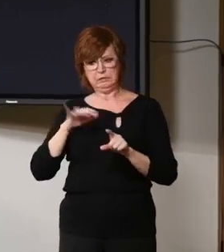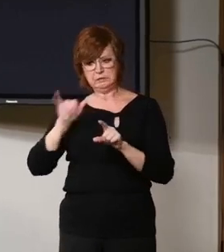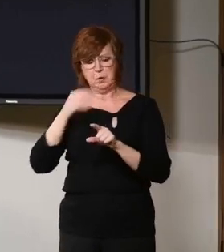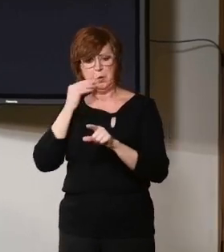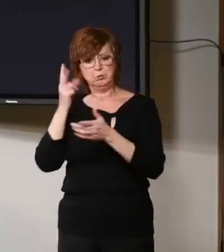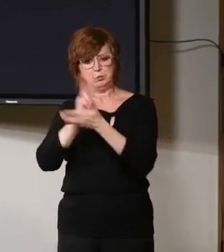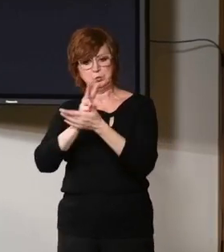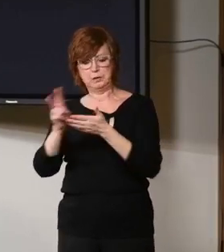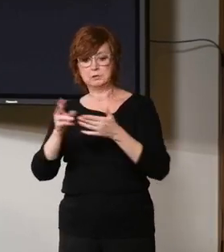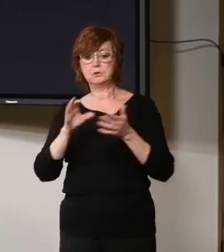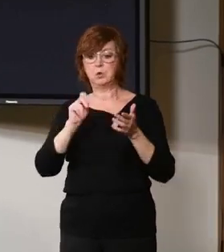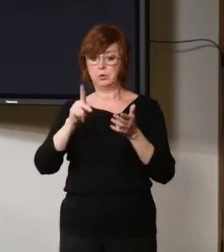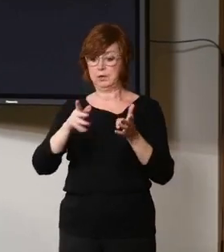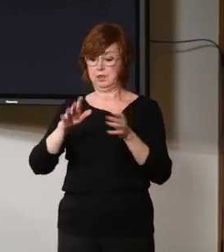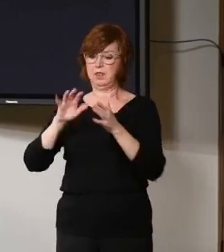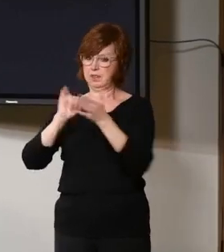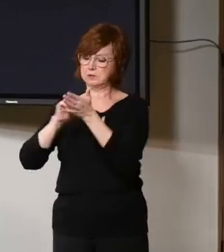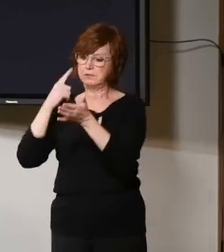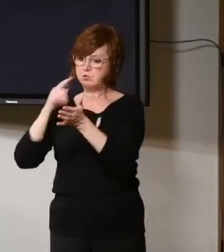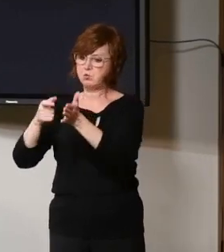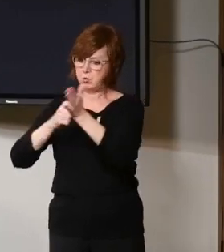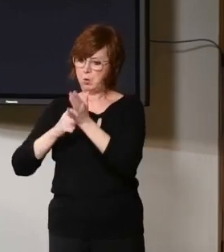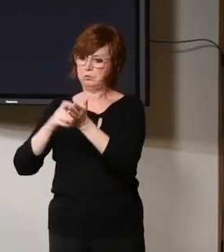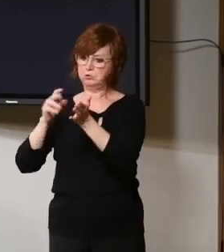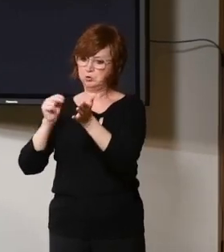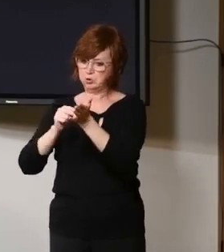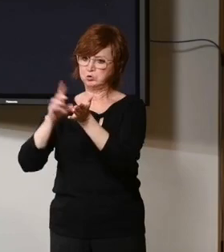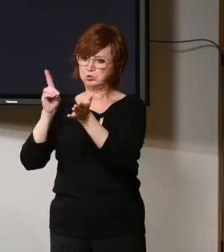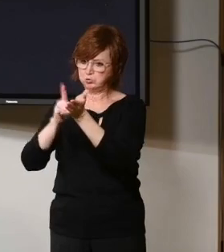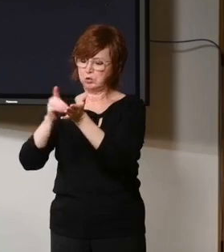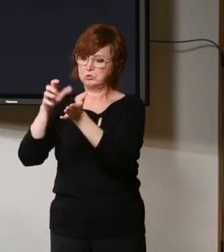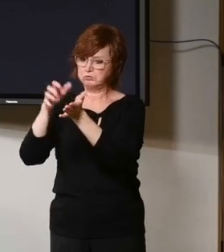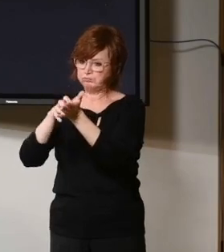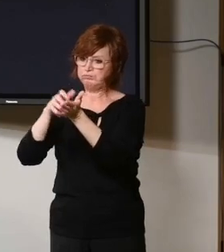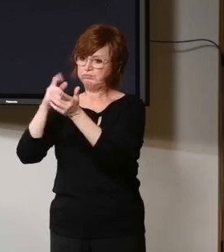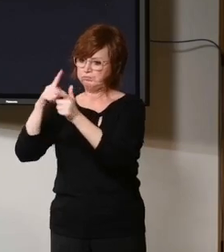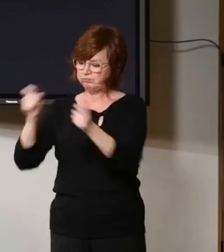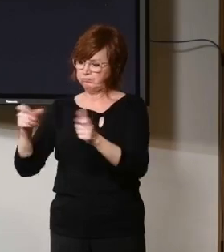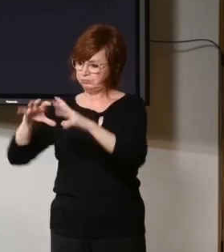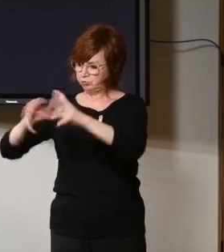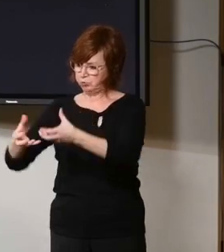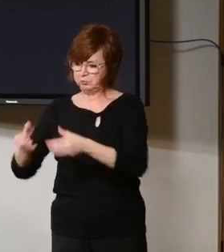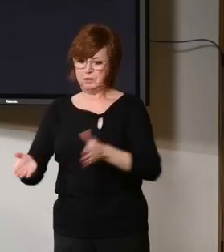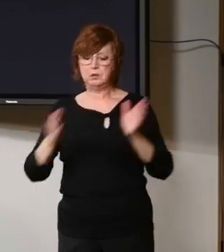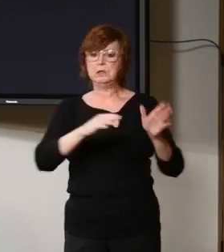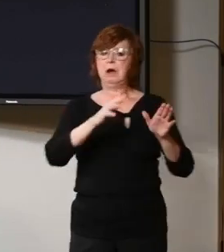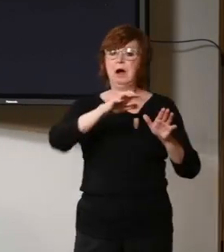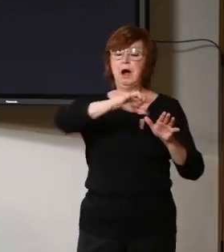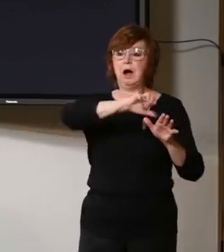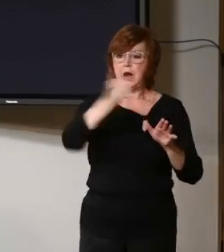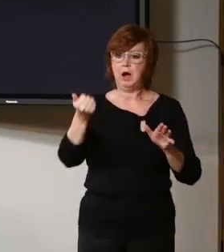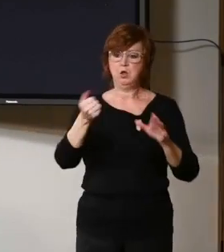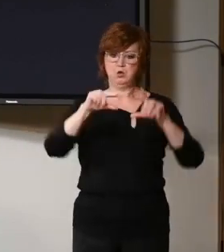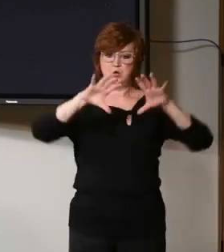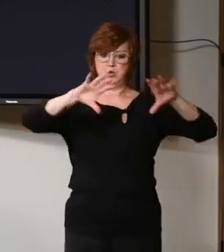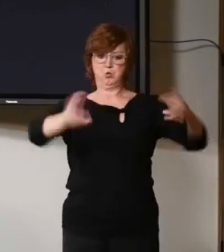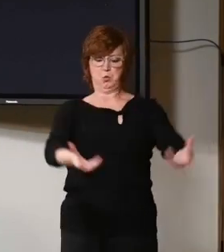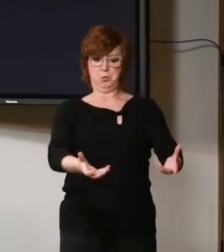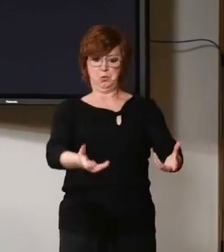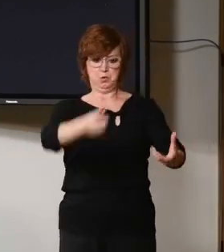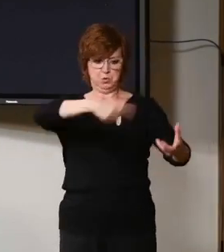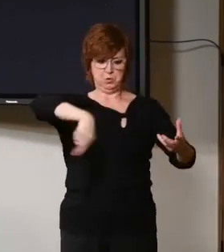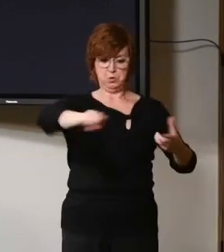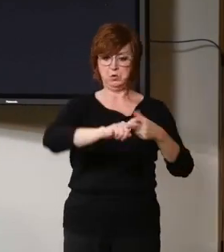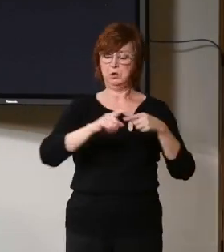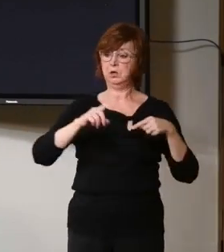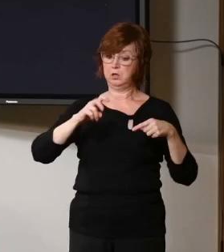our guidance is different from what it was before. If you have traveled, you have to stay home now 2 weeks. That is